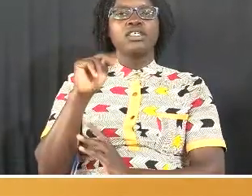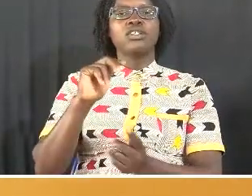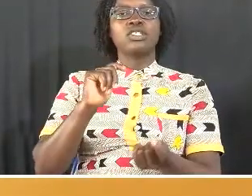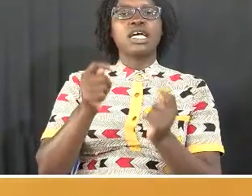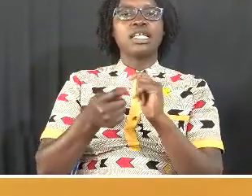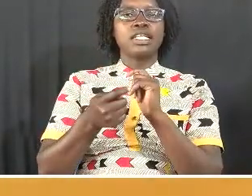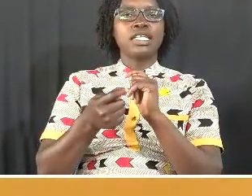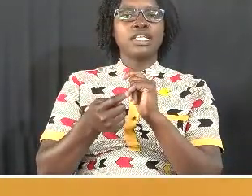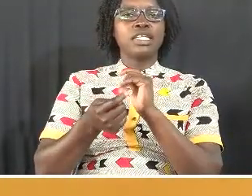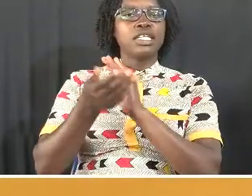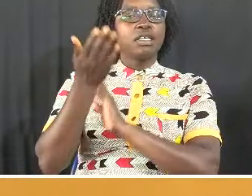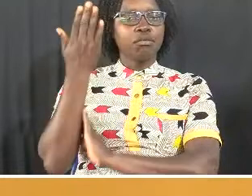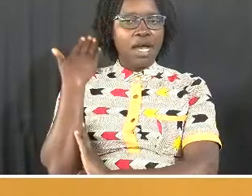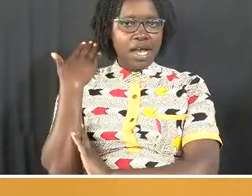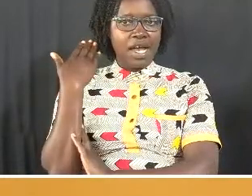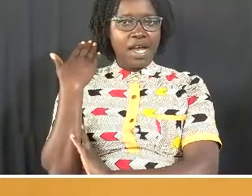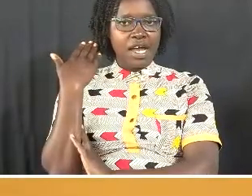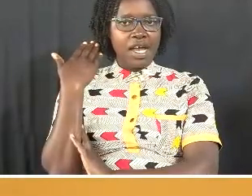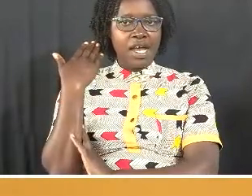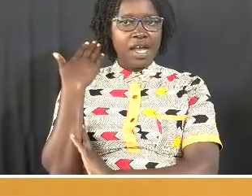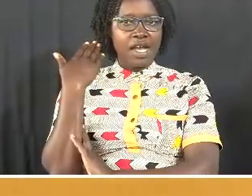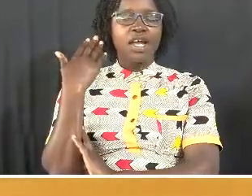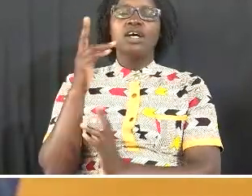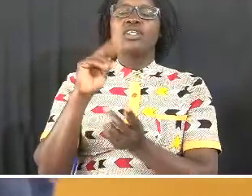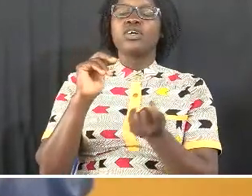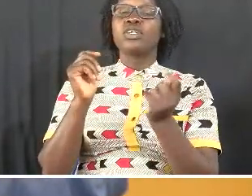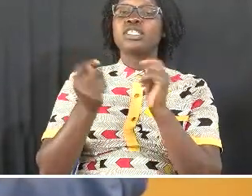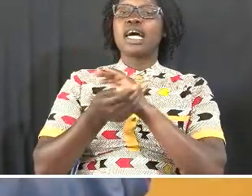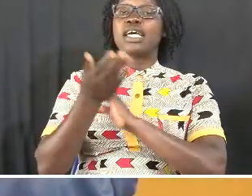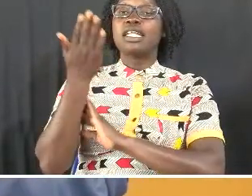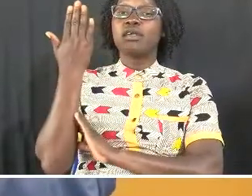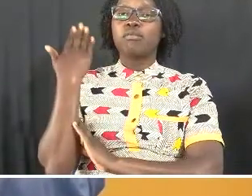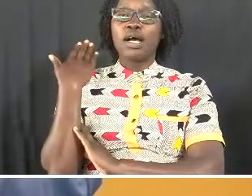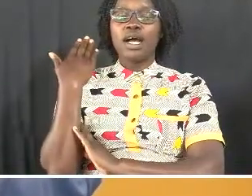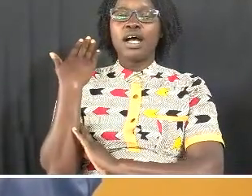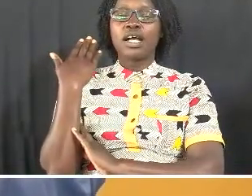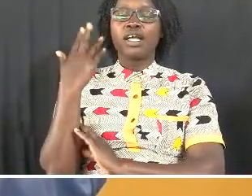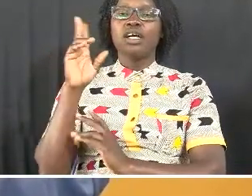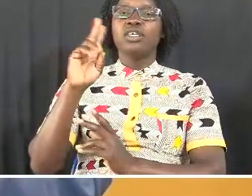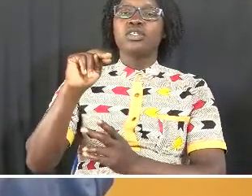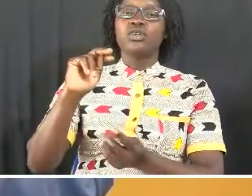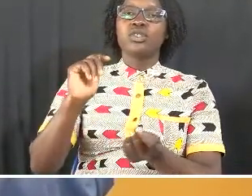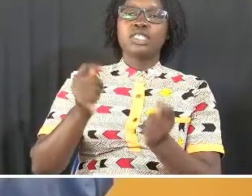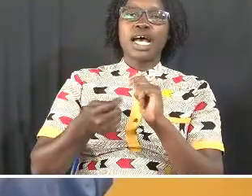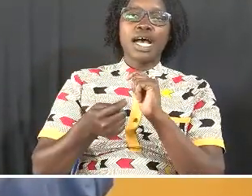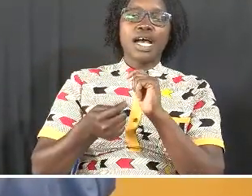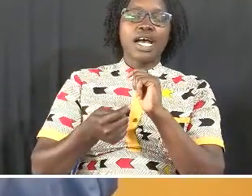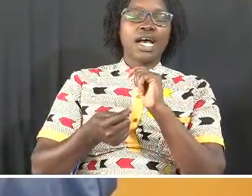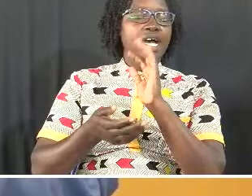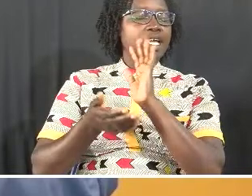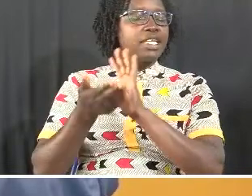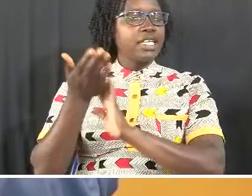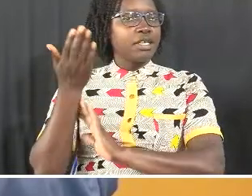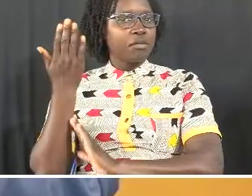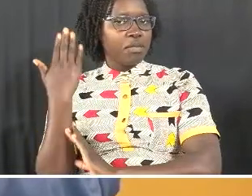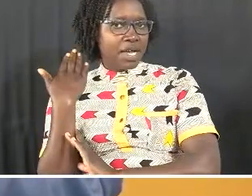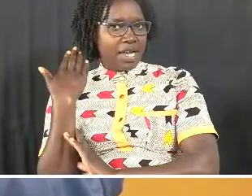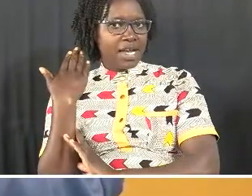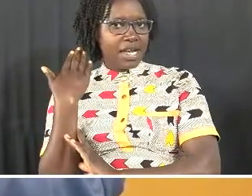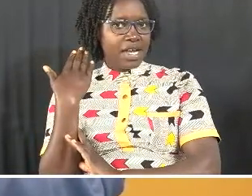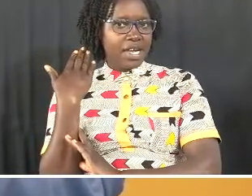No turning back. No turning back. No